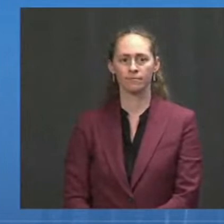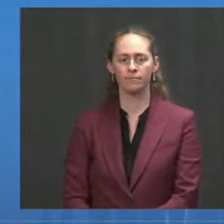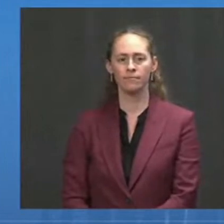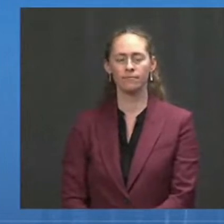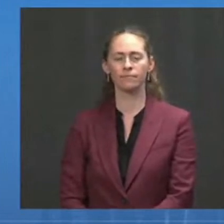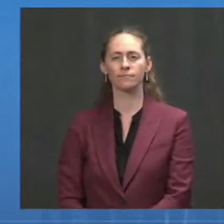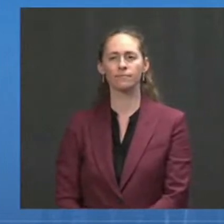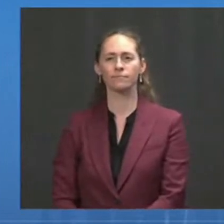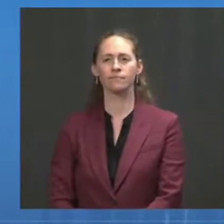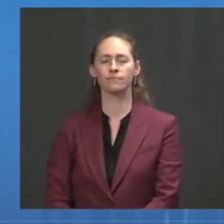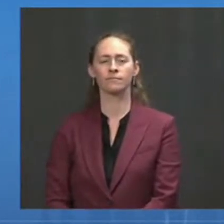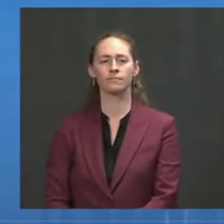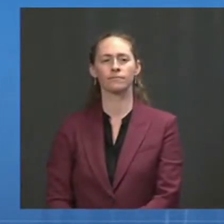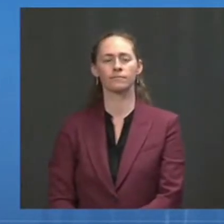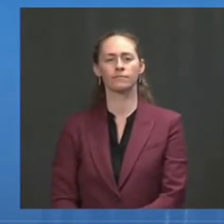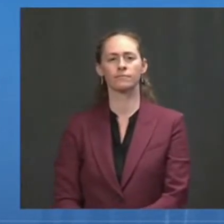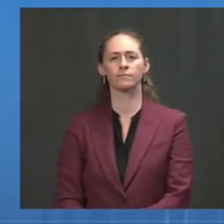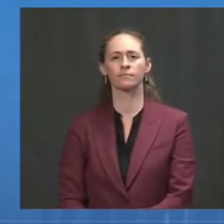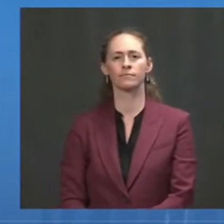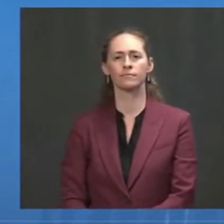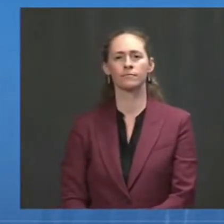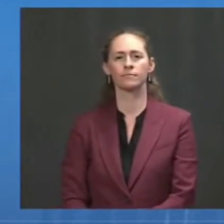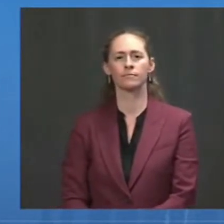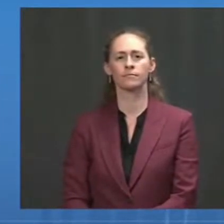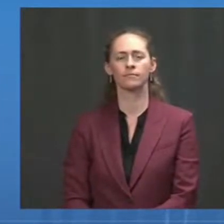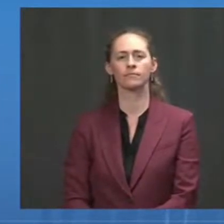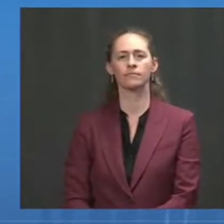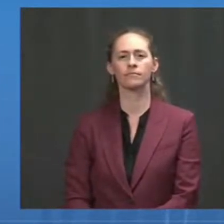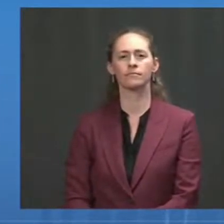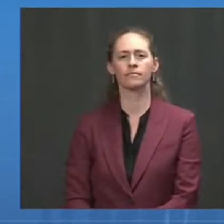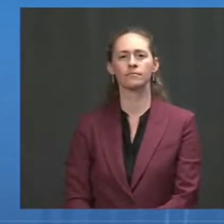Let's go to Kelly Leonhardt at Inside Health Policy.